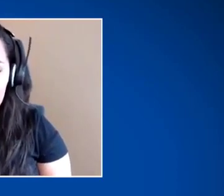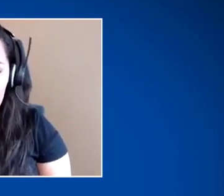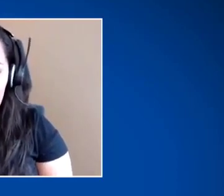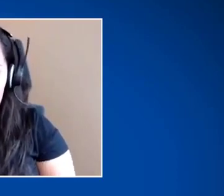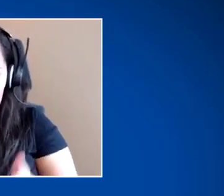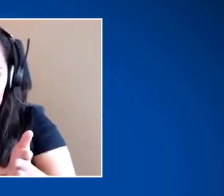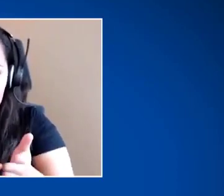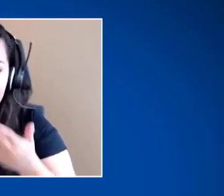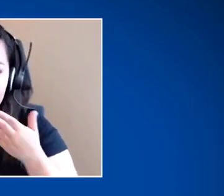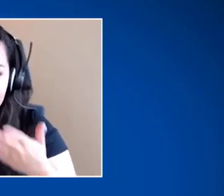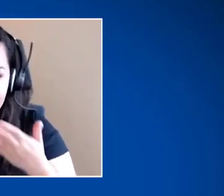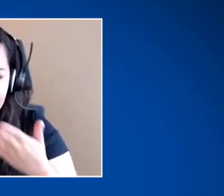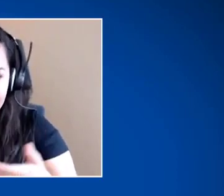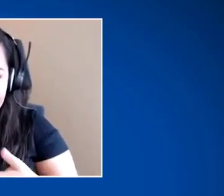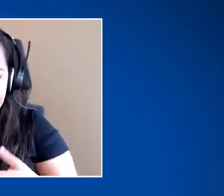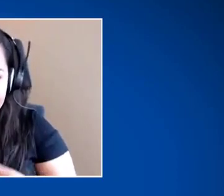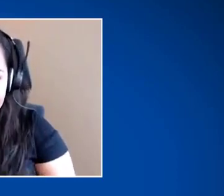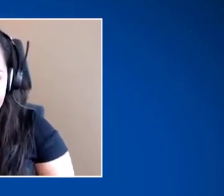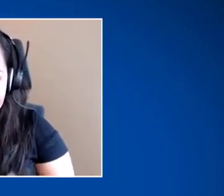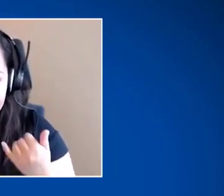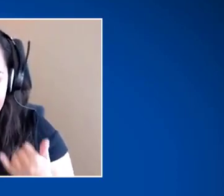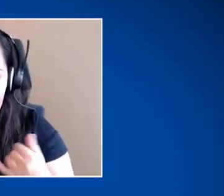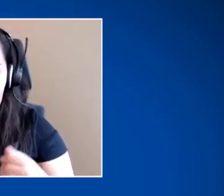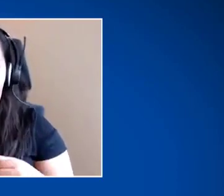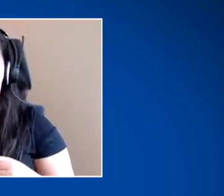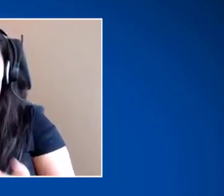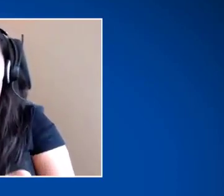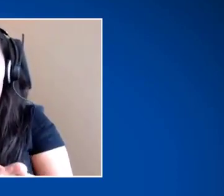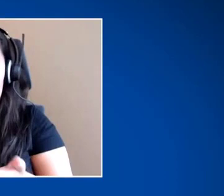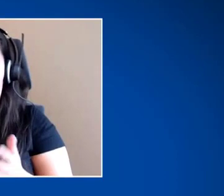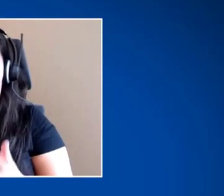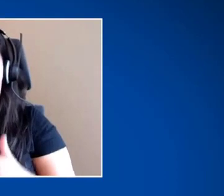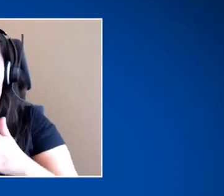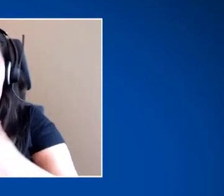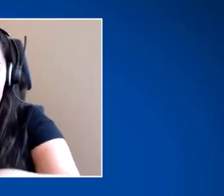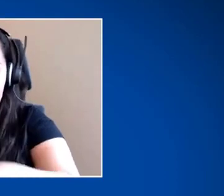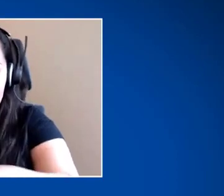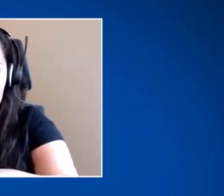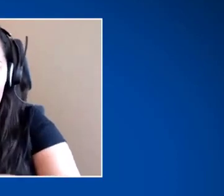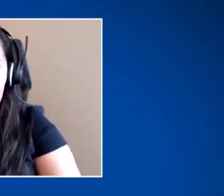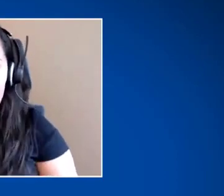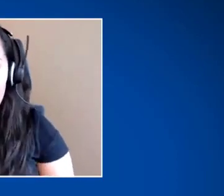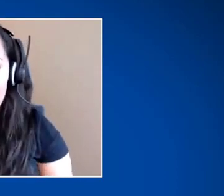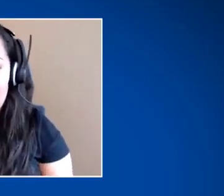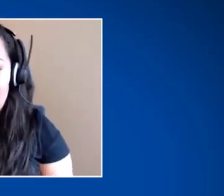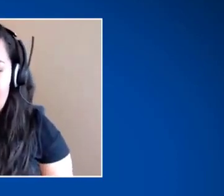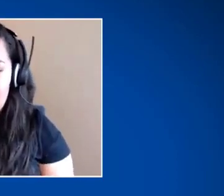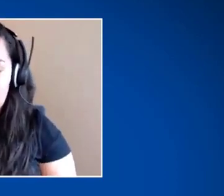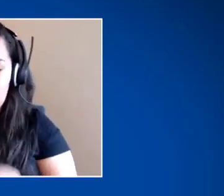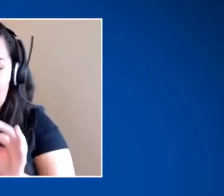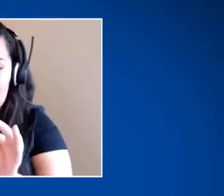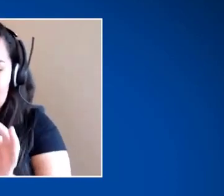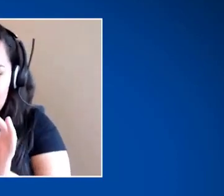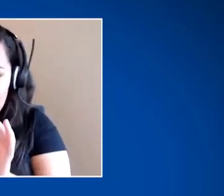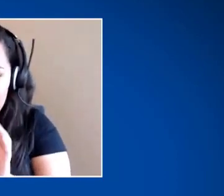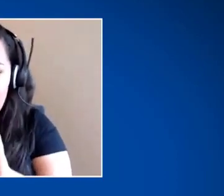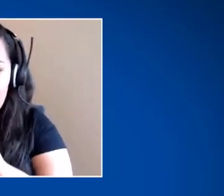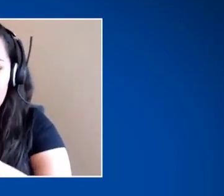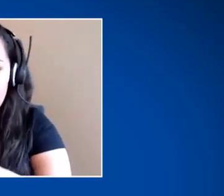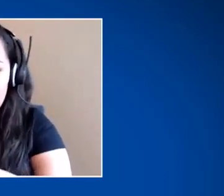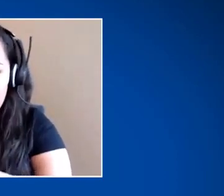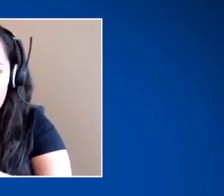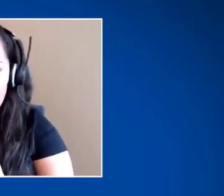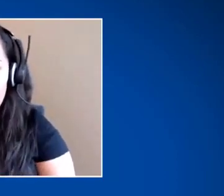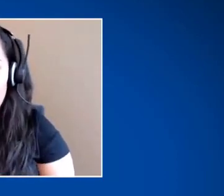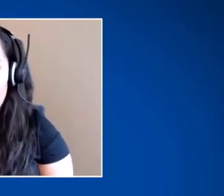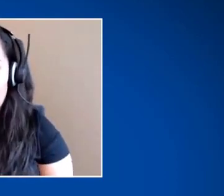today. We're going to be discussing the rollout and implementation of the NIH Simplified Review